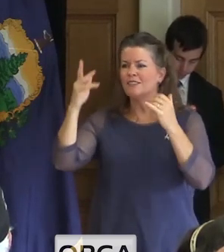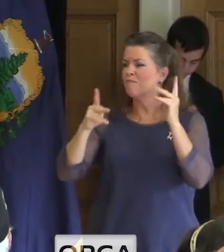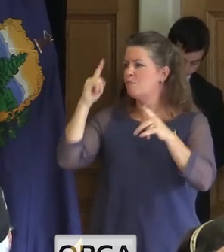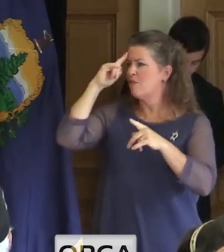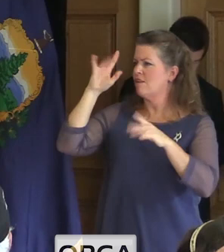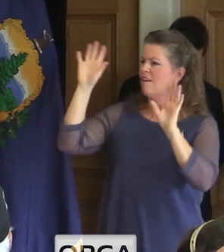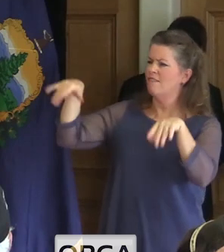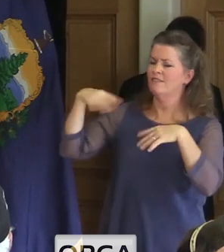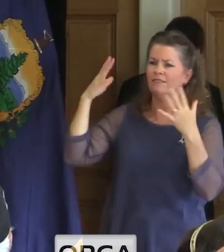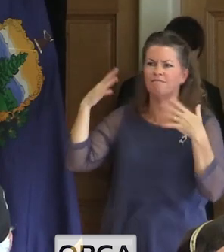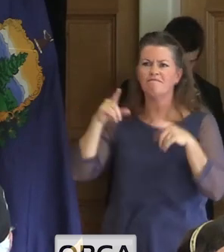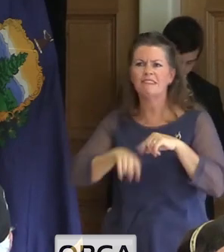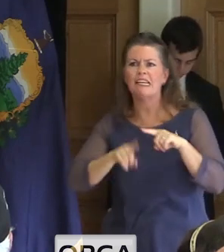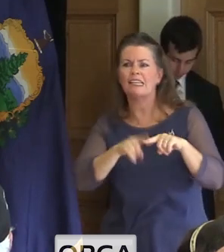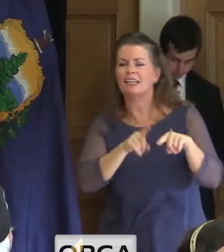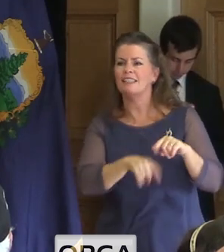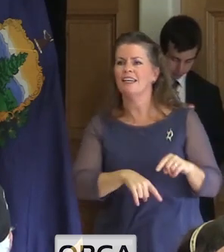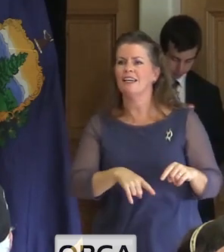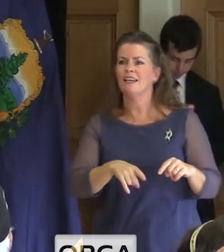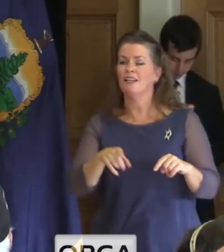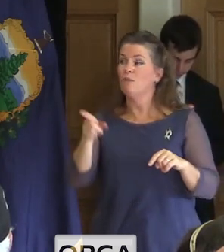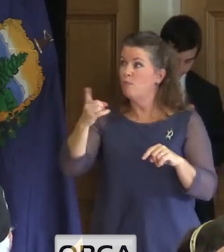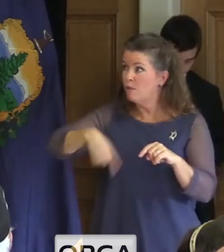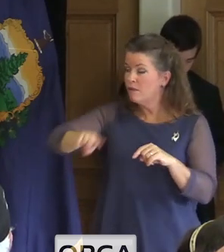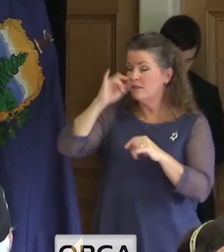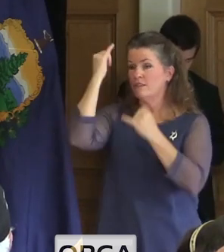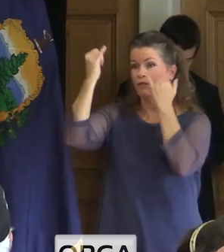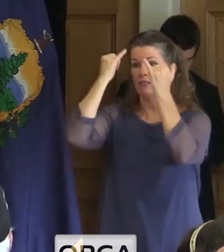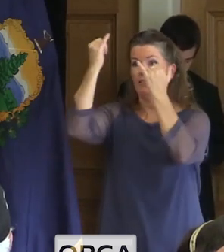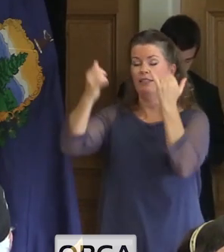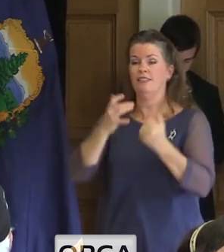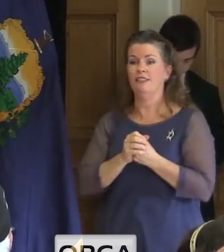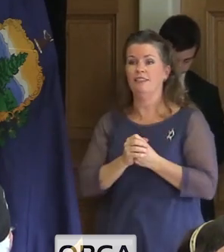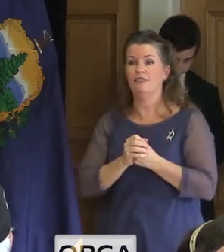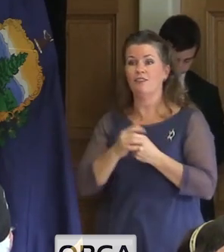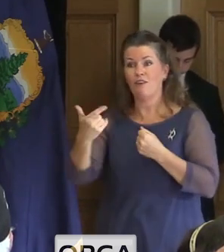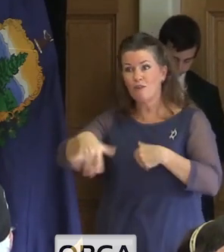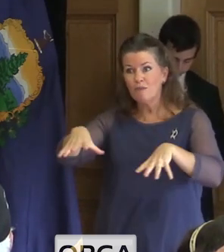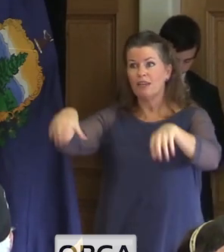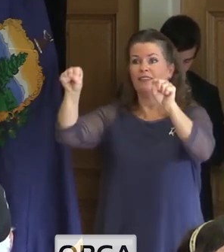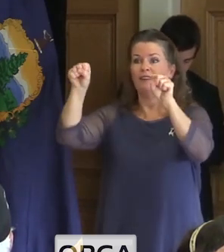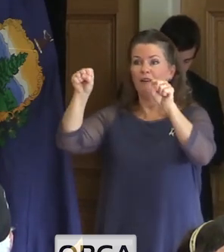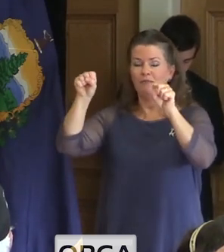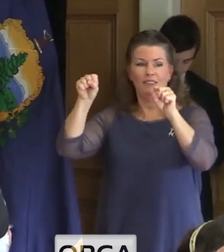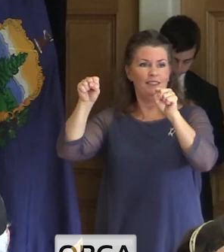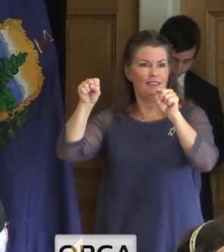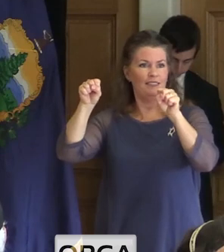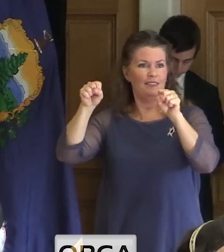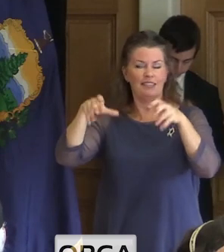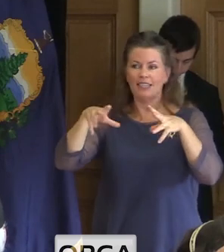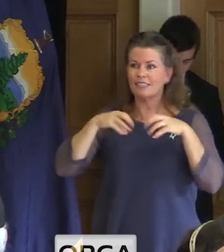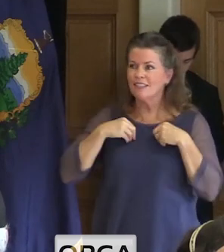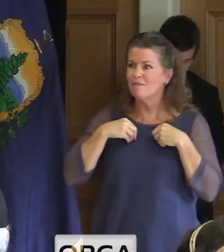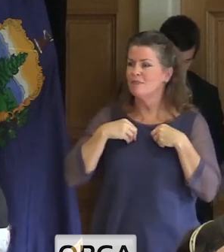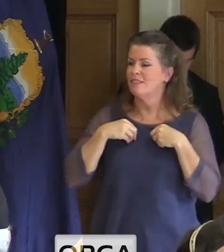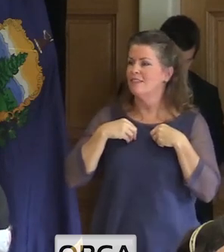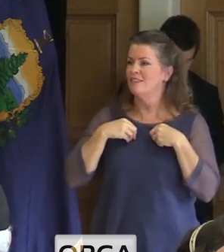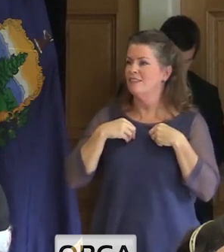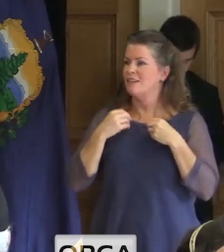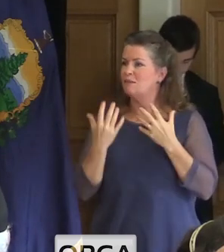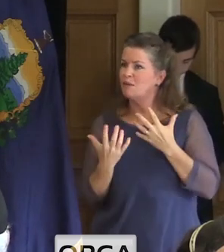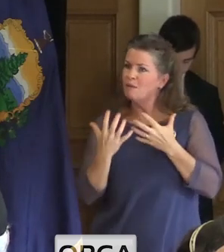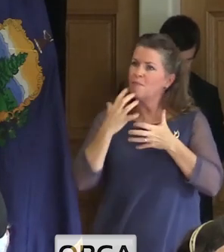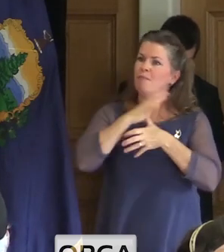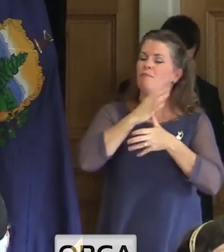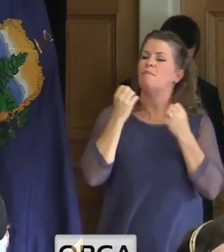with reality, those ideas are being adopted in significant ways by majorities of